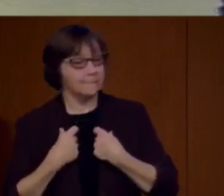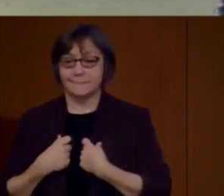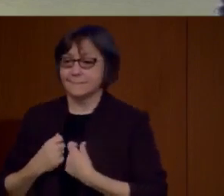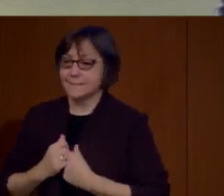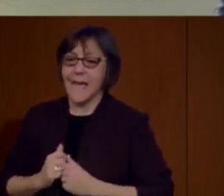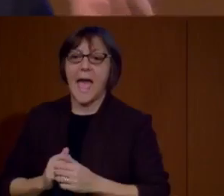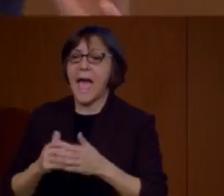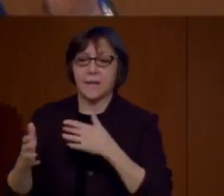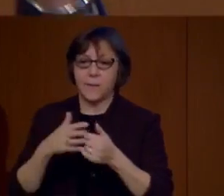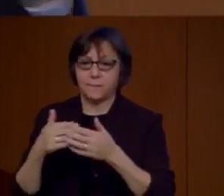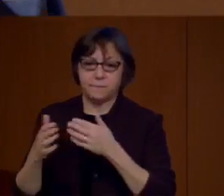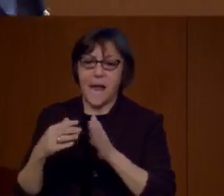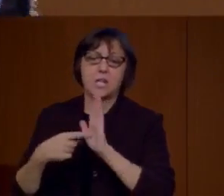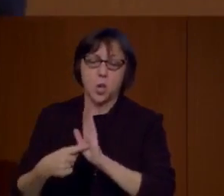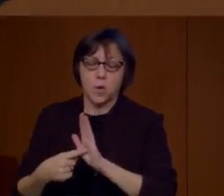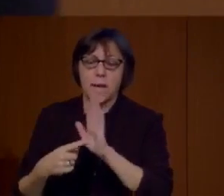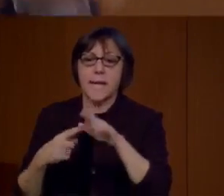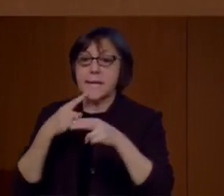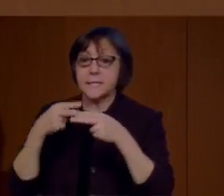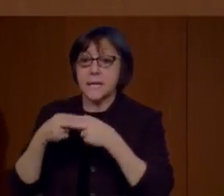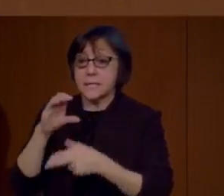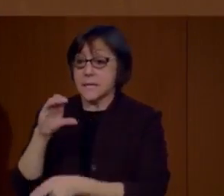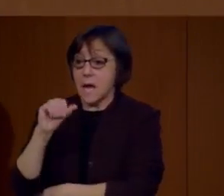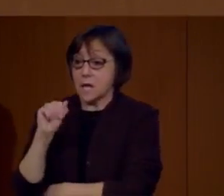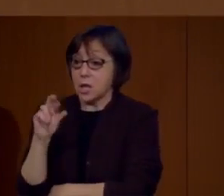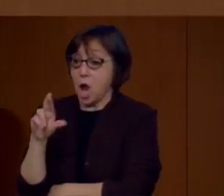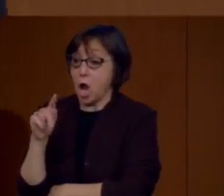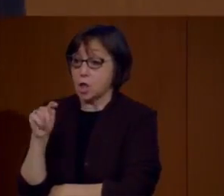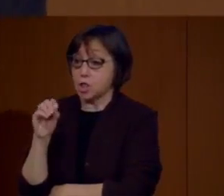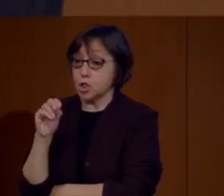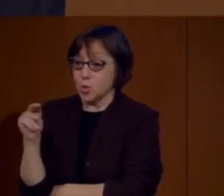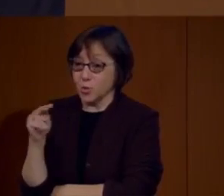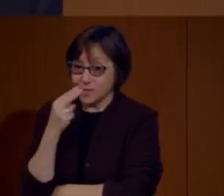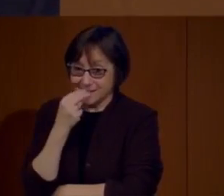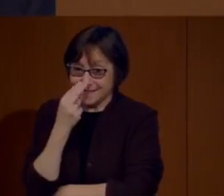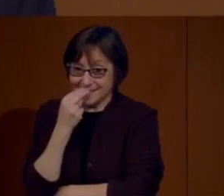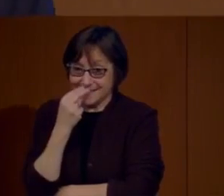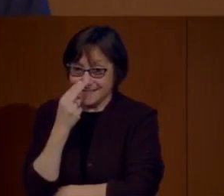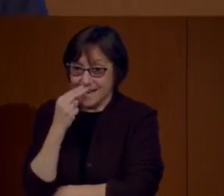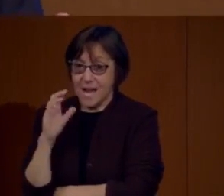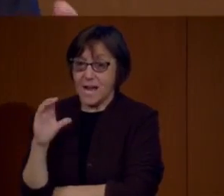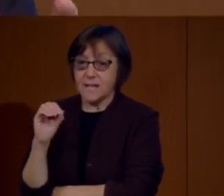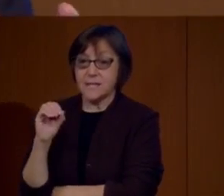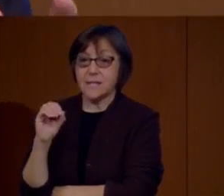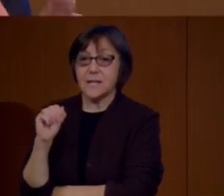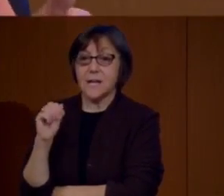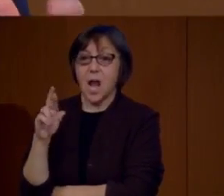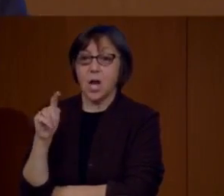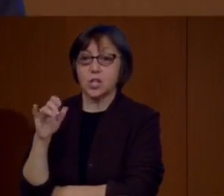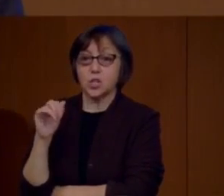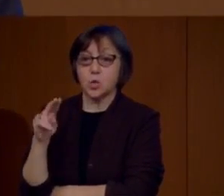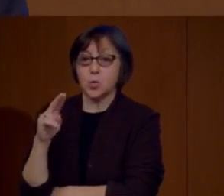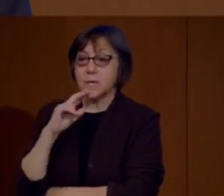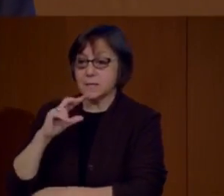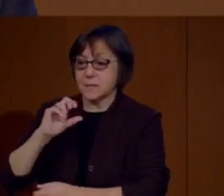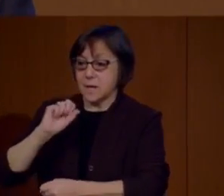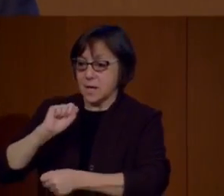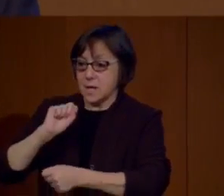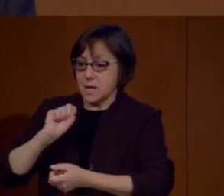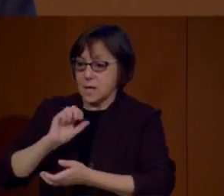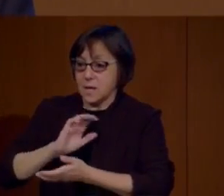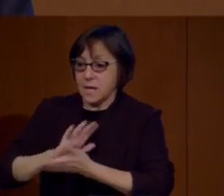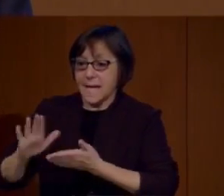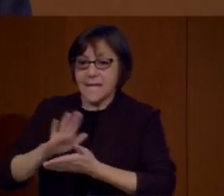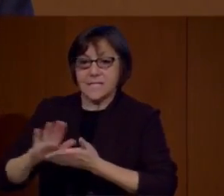What it is, I show it everywhere. It's a cartoon. It's a cartoon, and it's a custodian of the school is